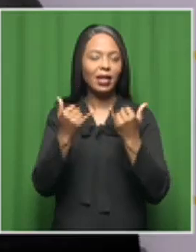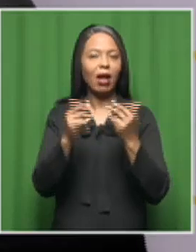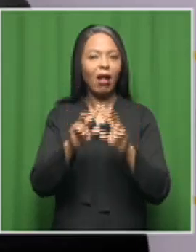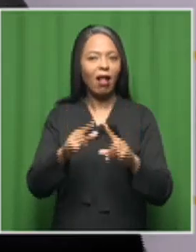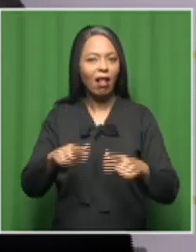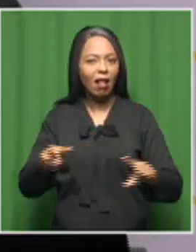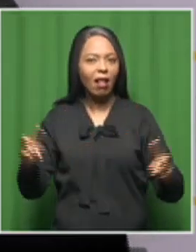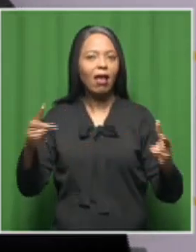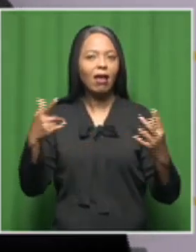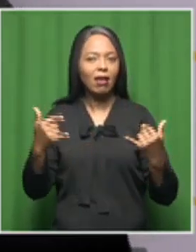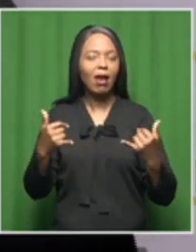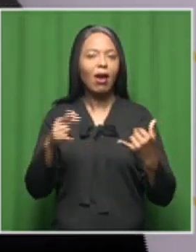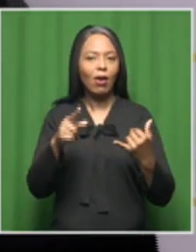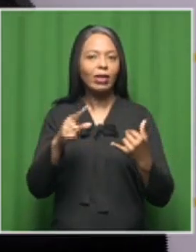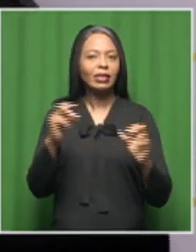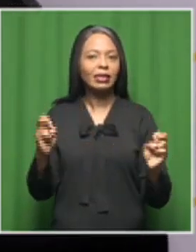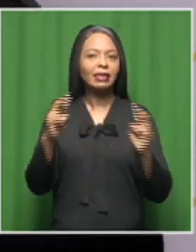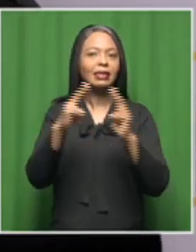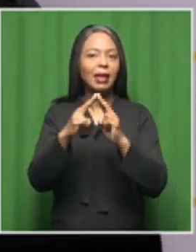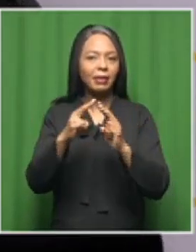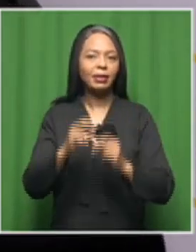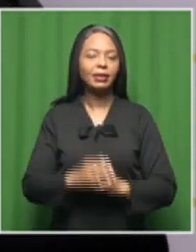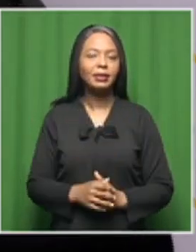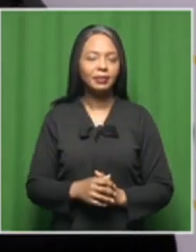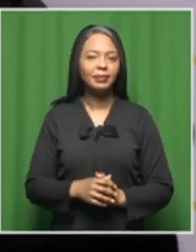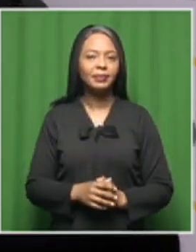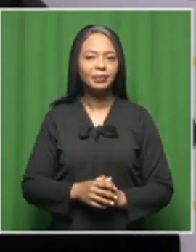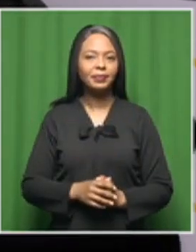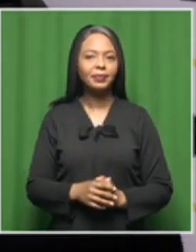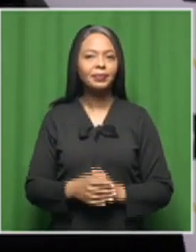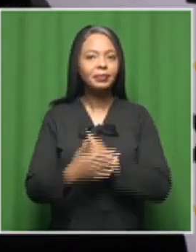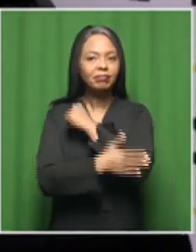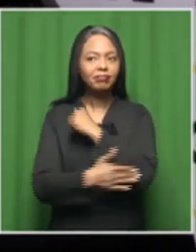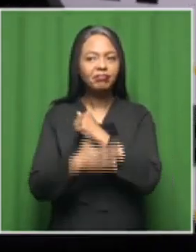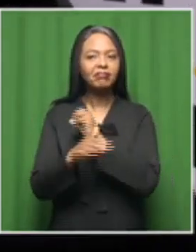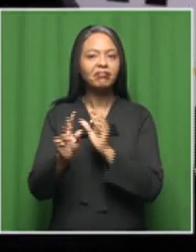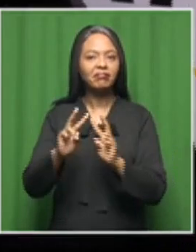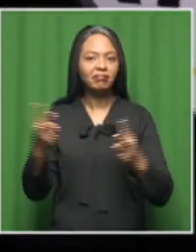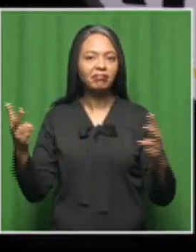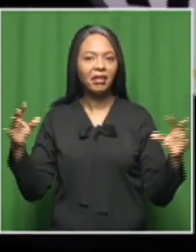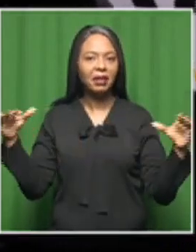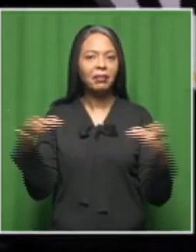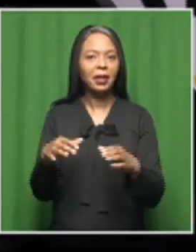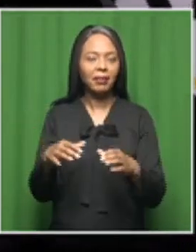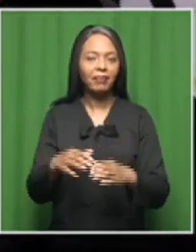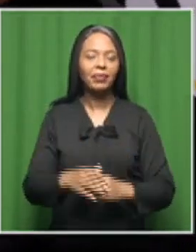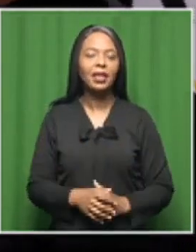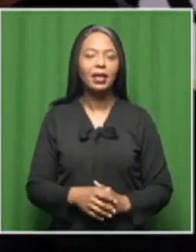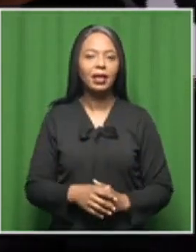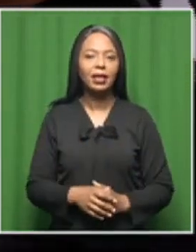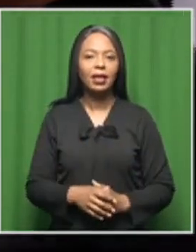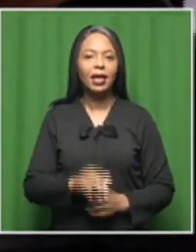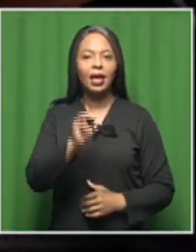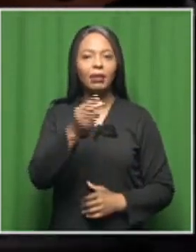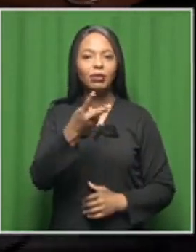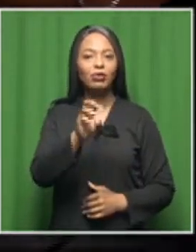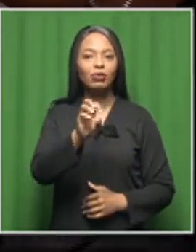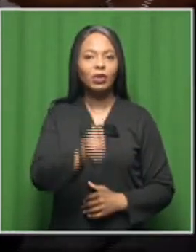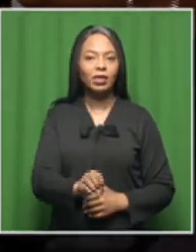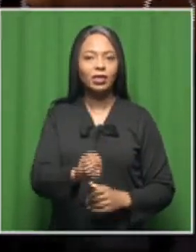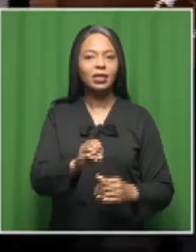groundwork for things going forward as well. So the M20 has three main focus points. One